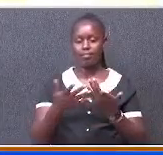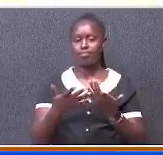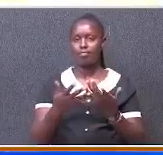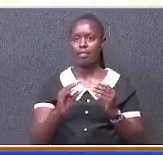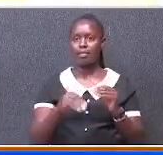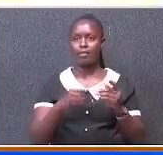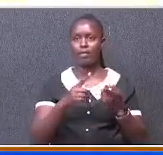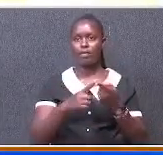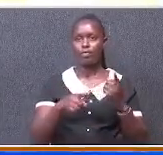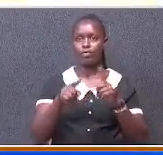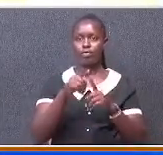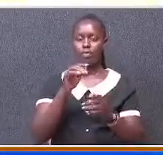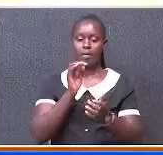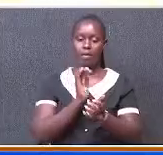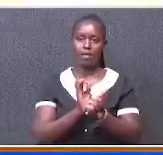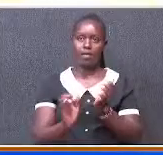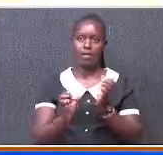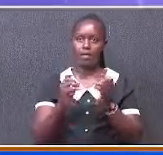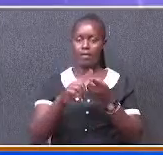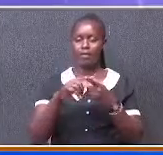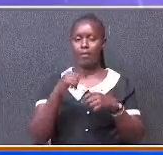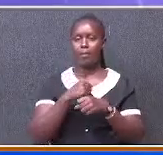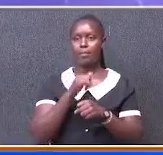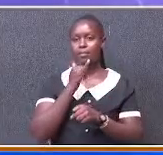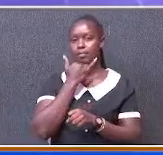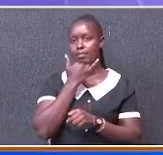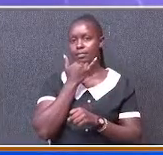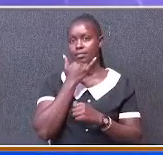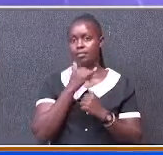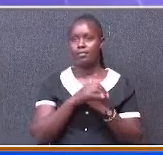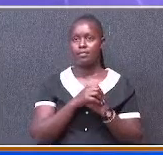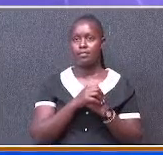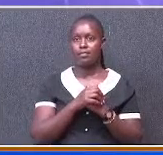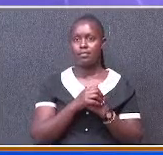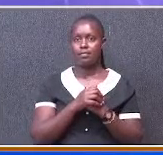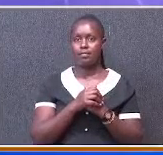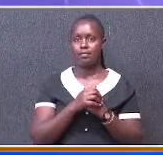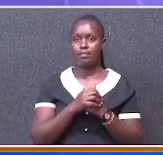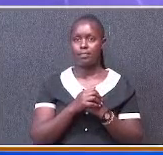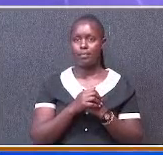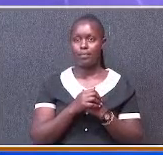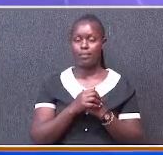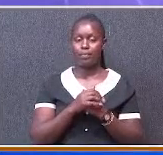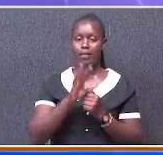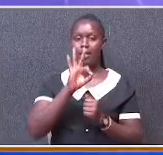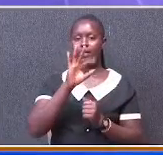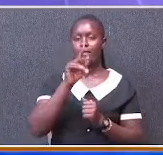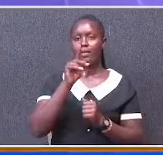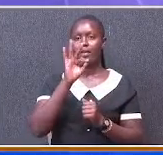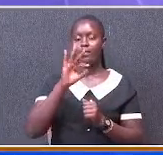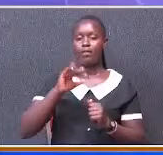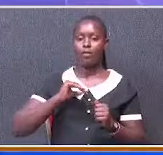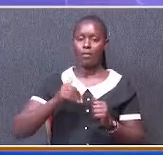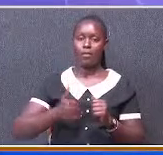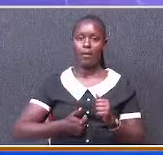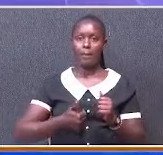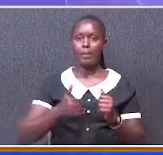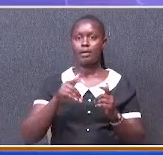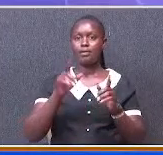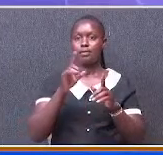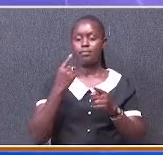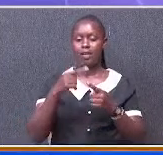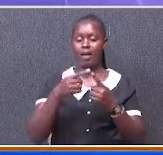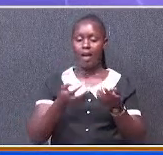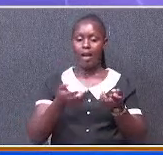na mnapanishiwa mkimake mistake tu. And on the Women's League, round 4 of the FKF Women Premier League went underway